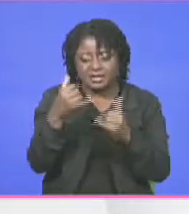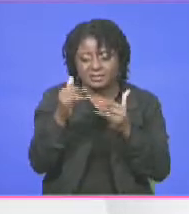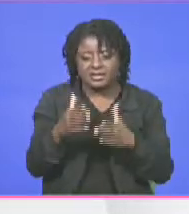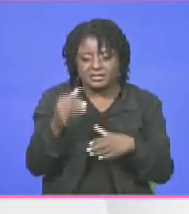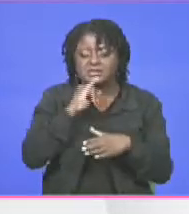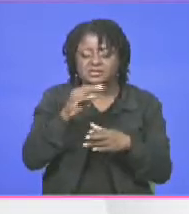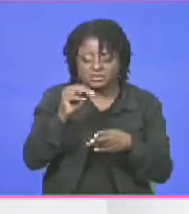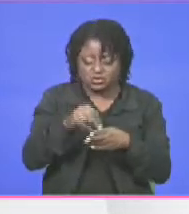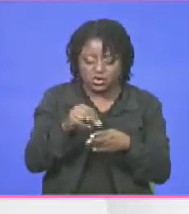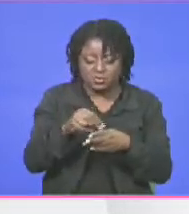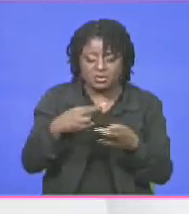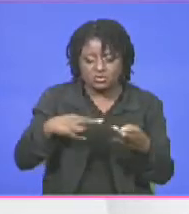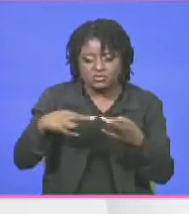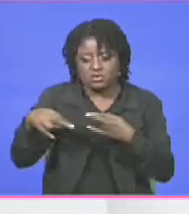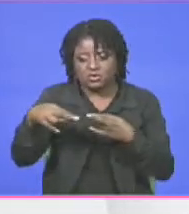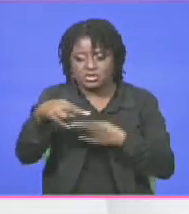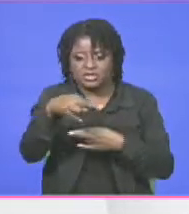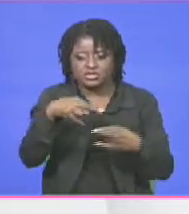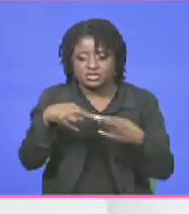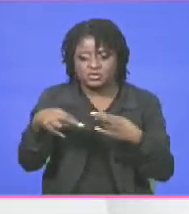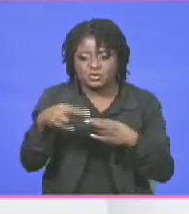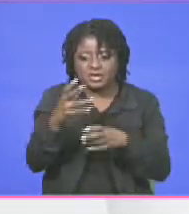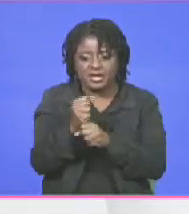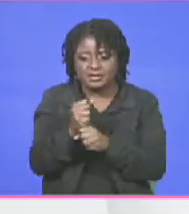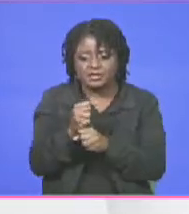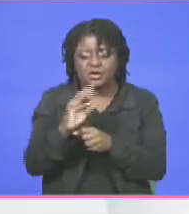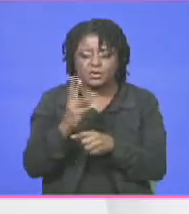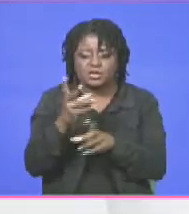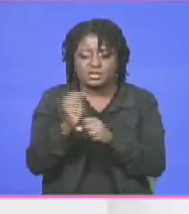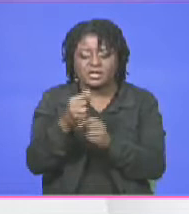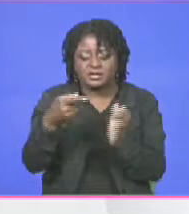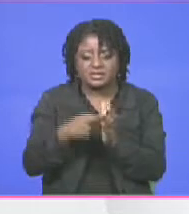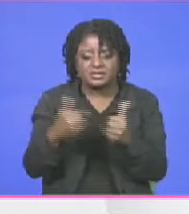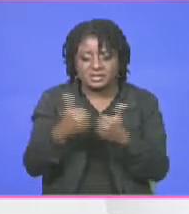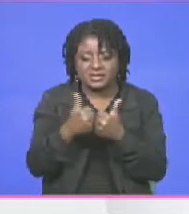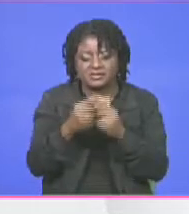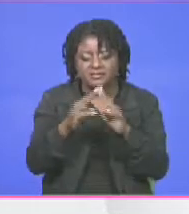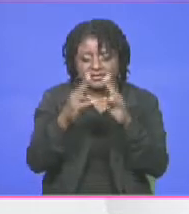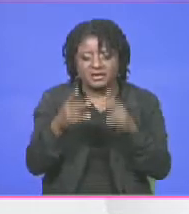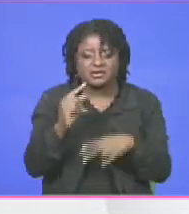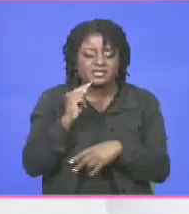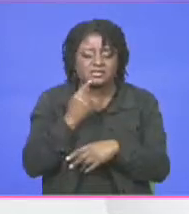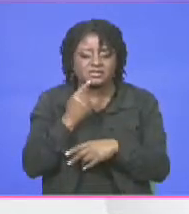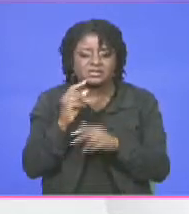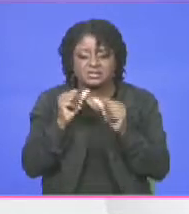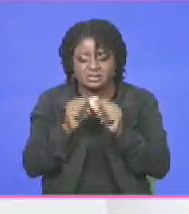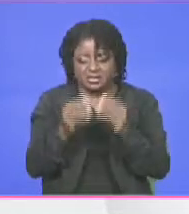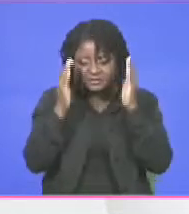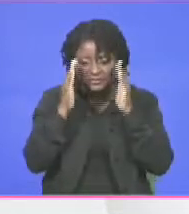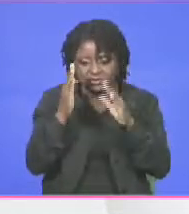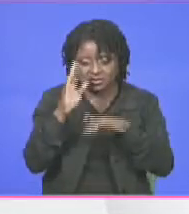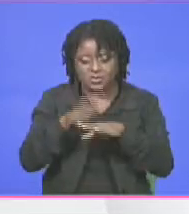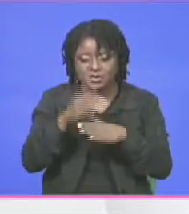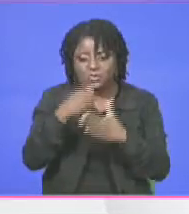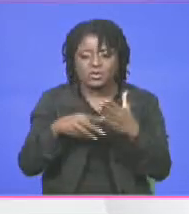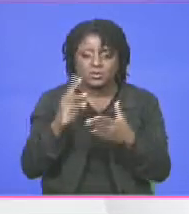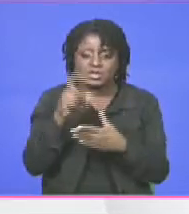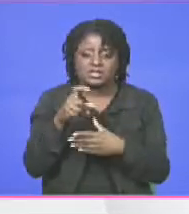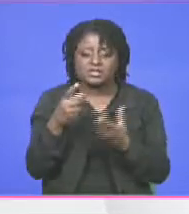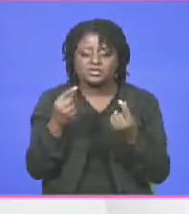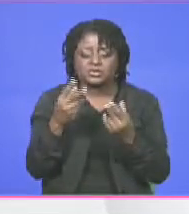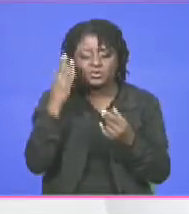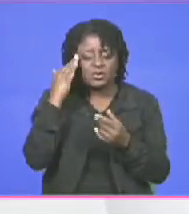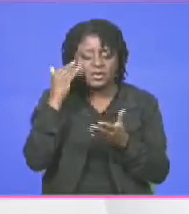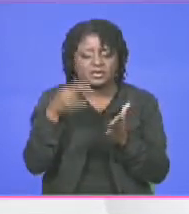normal coaches would rotate. So we're taking this game very seriously and we're staying focused on what we got to do, knowing that this is